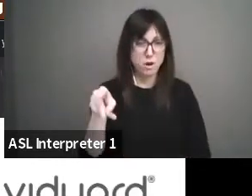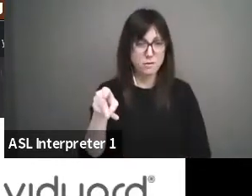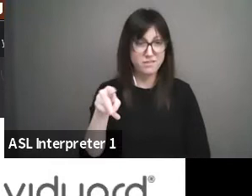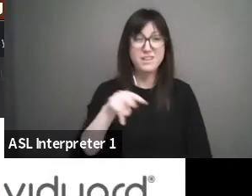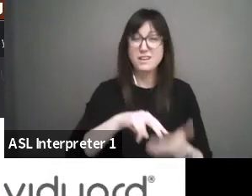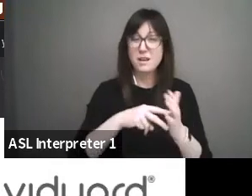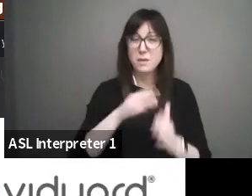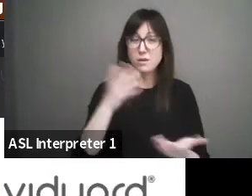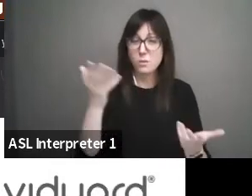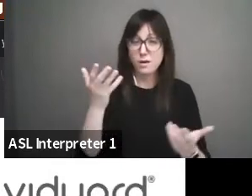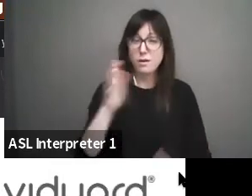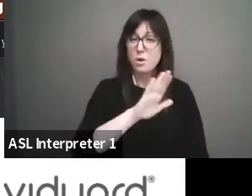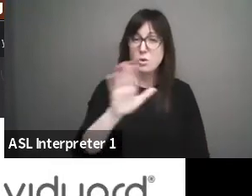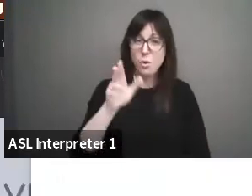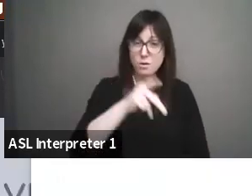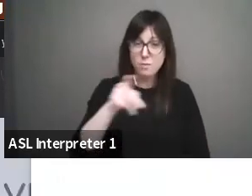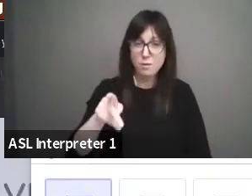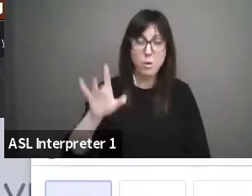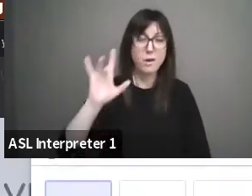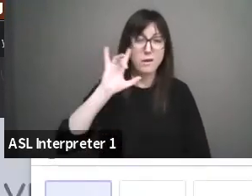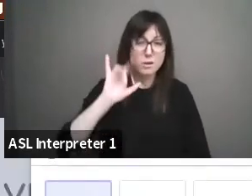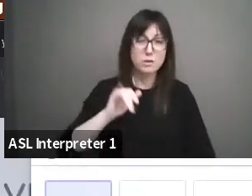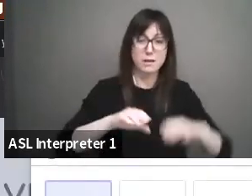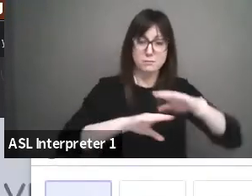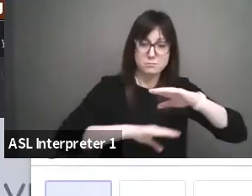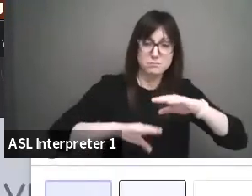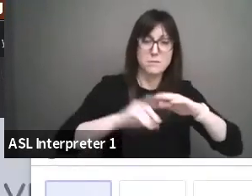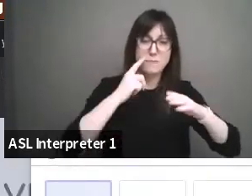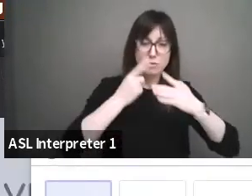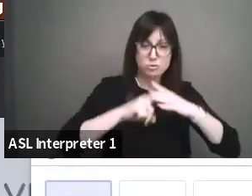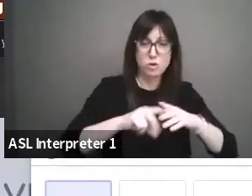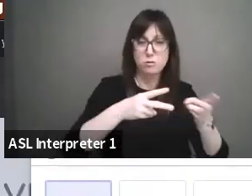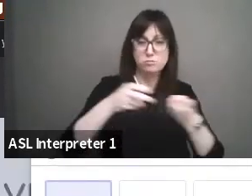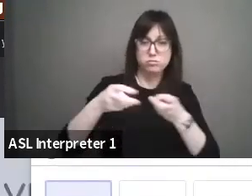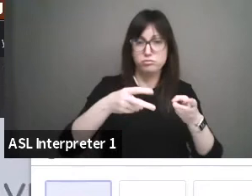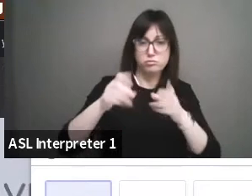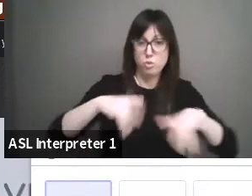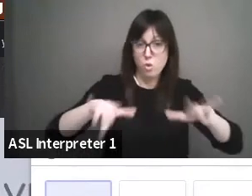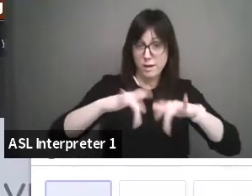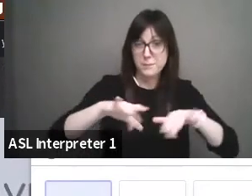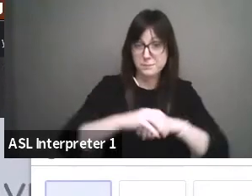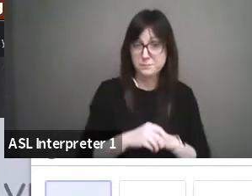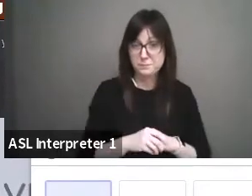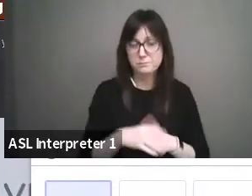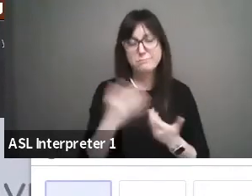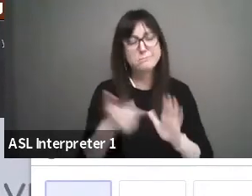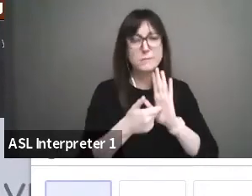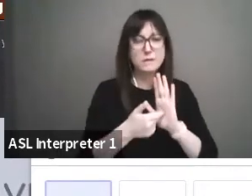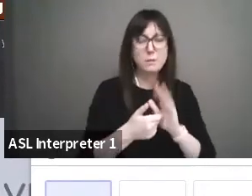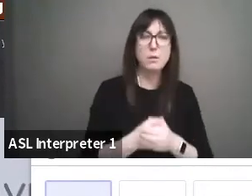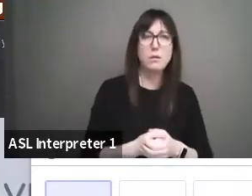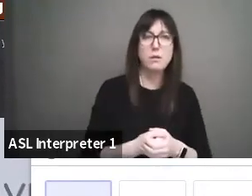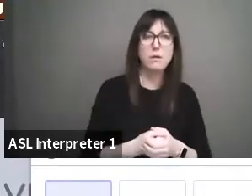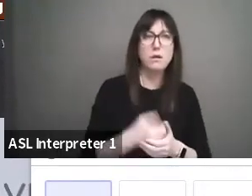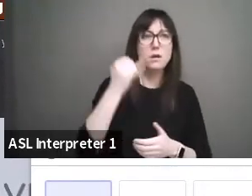your PowerPoints as a foundation to record on. So for example, if I wanted to record